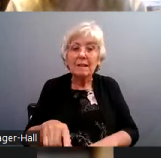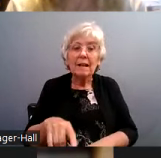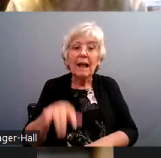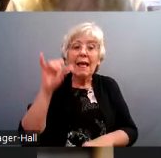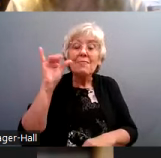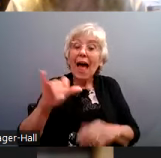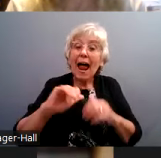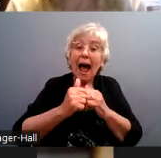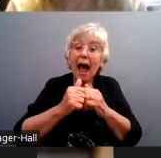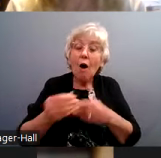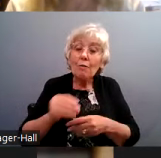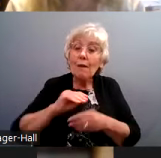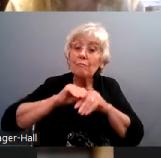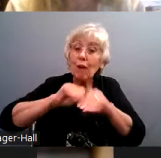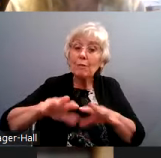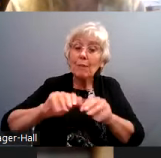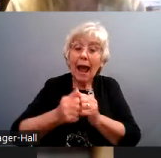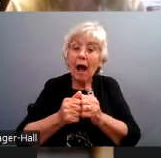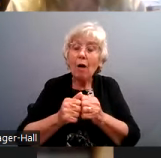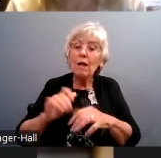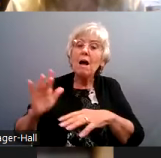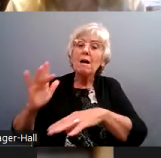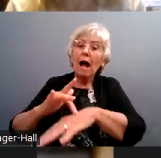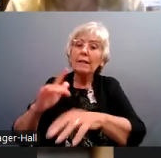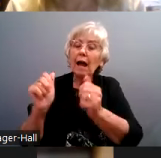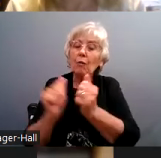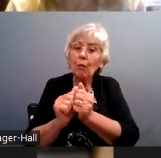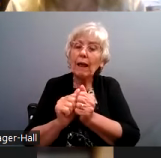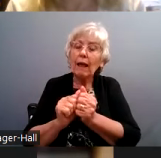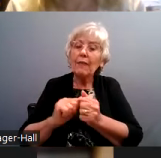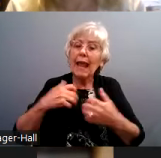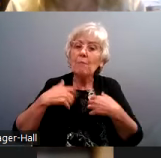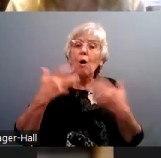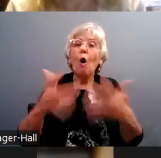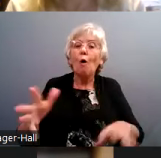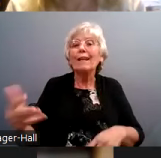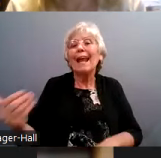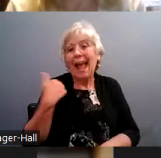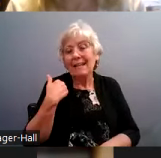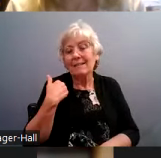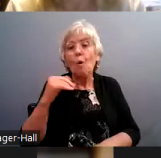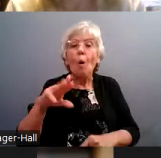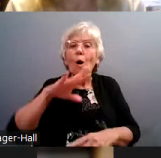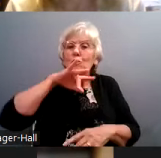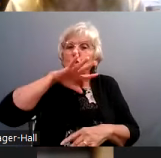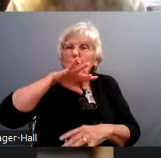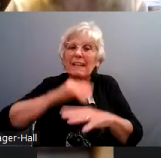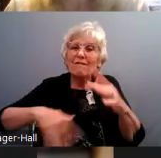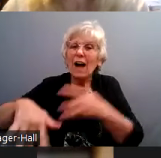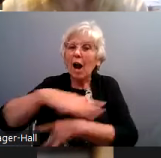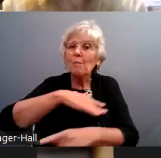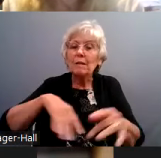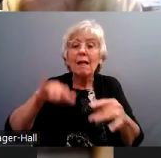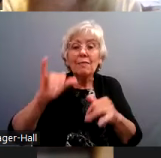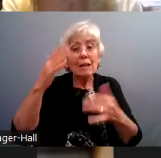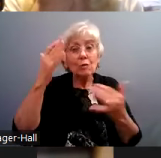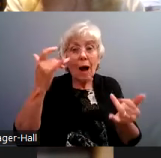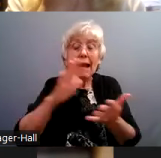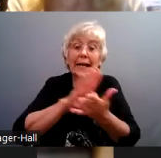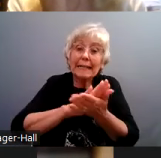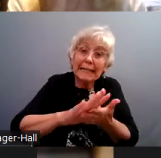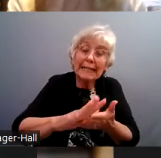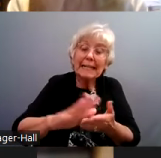animal or contaminated item or environment. So that's what That's why cleaning and disinfecting is so